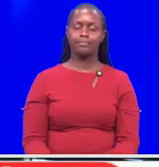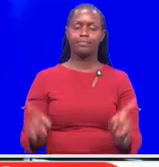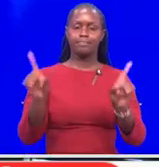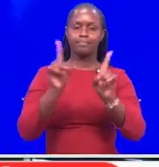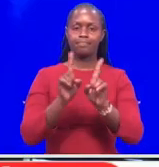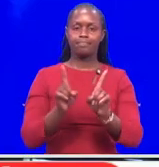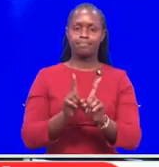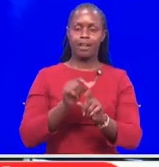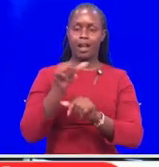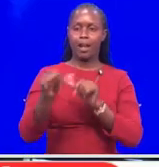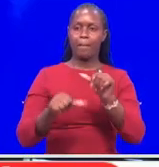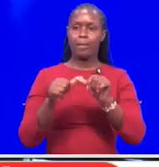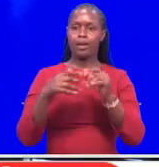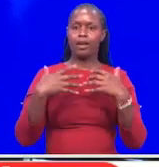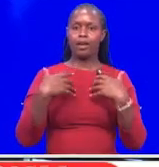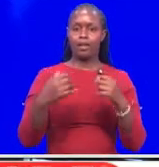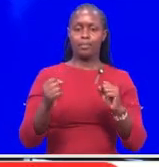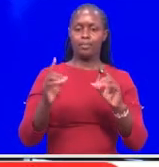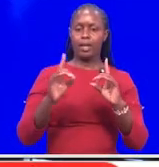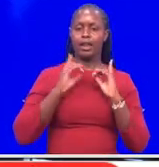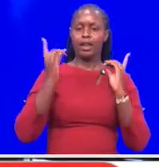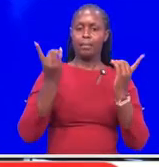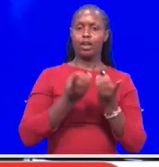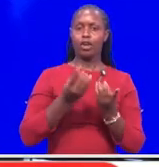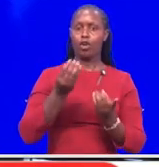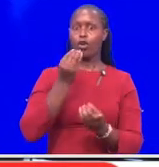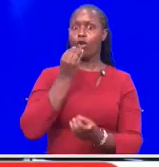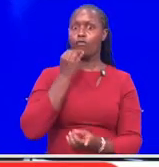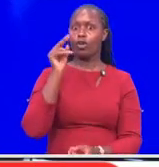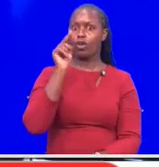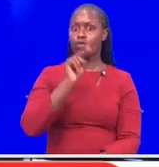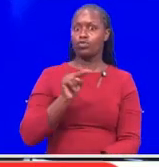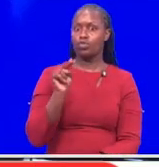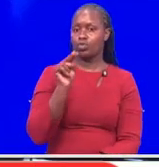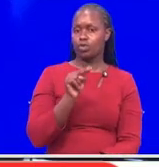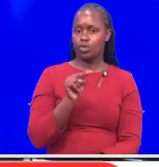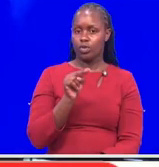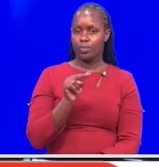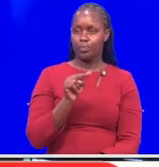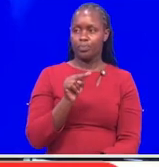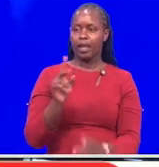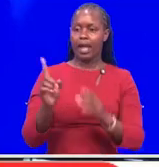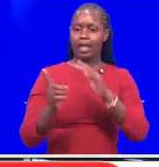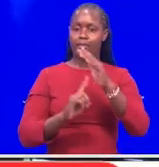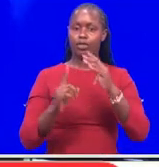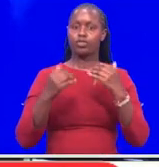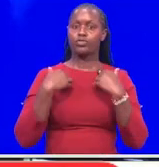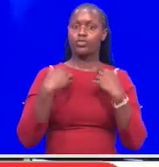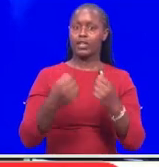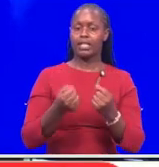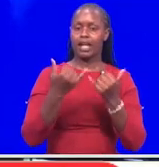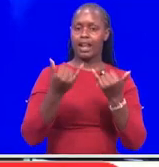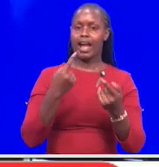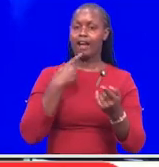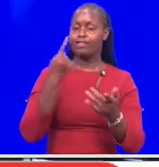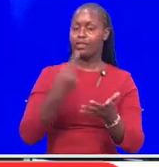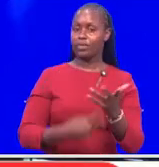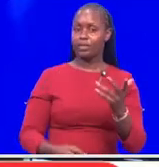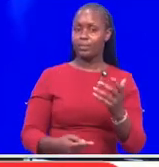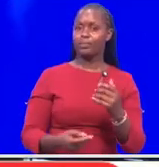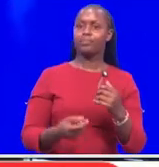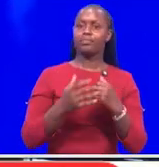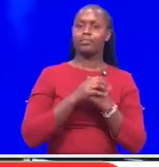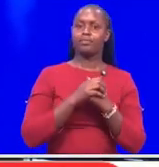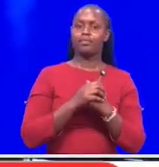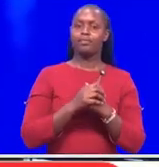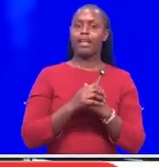On matters of health, the Department of Nutrition and Dietetics at the Ministry of Health has now revealed that the level of